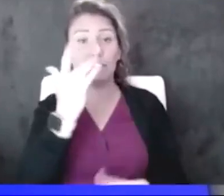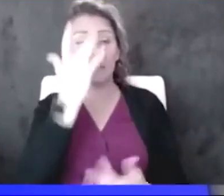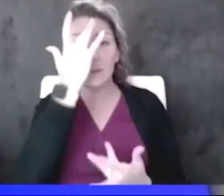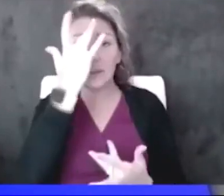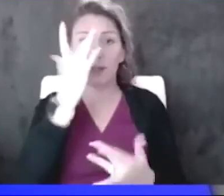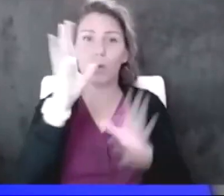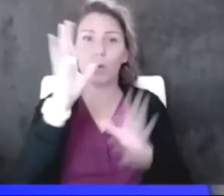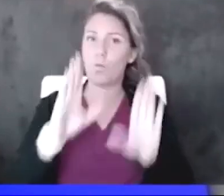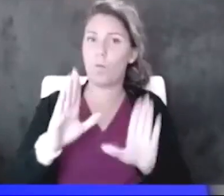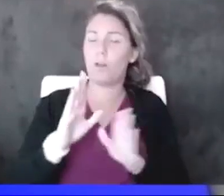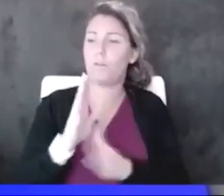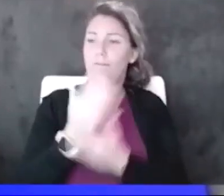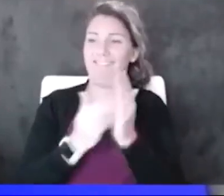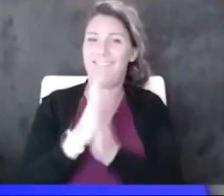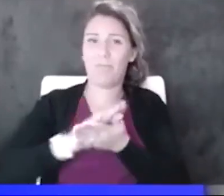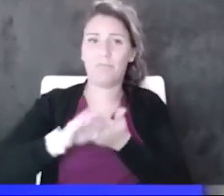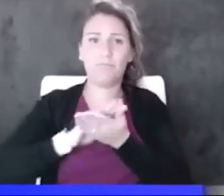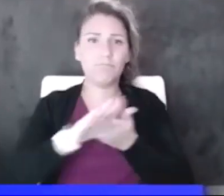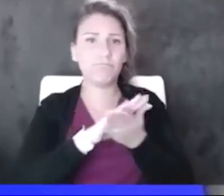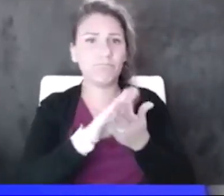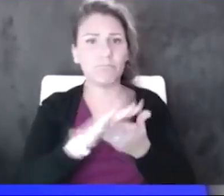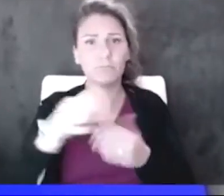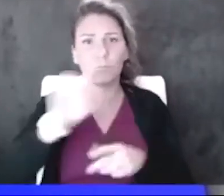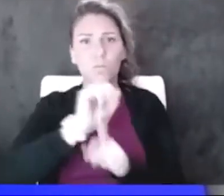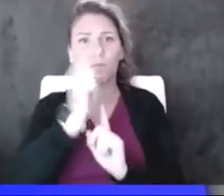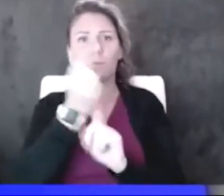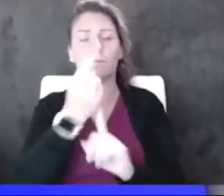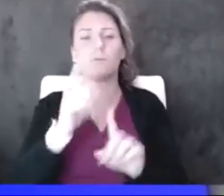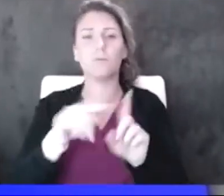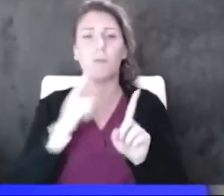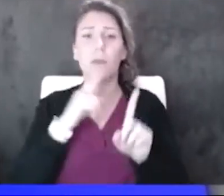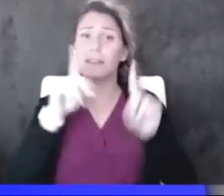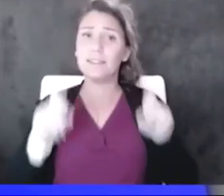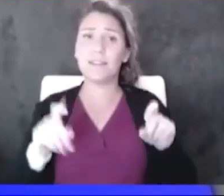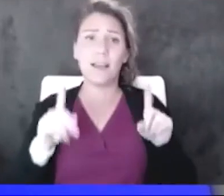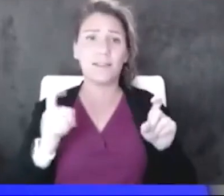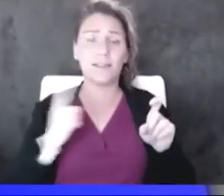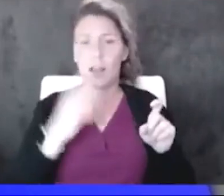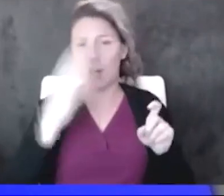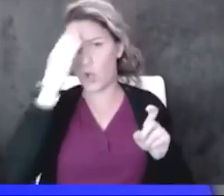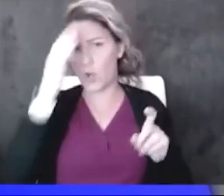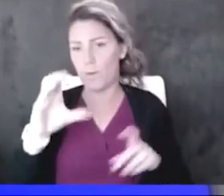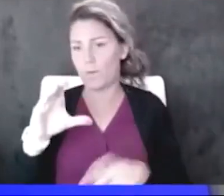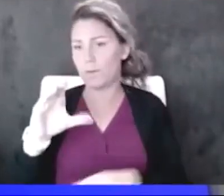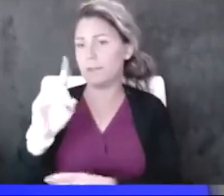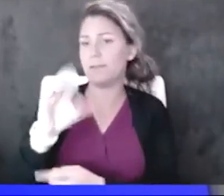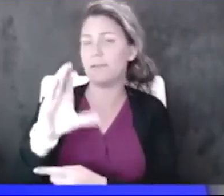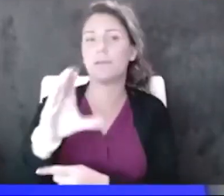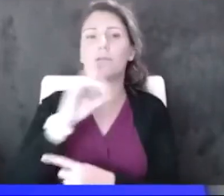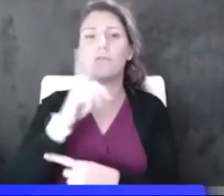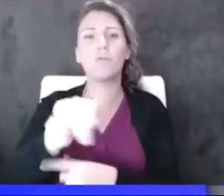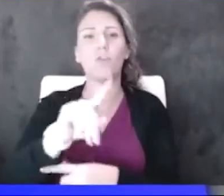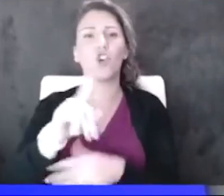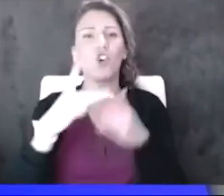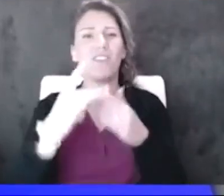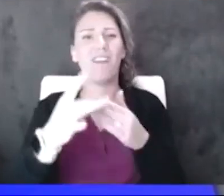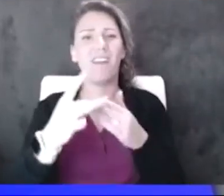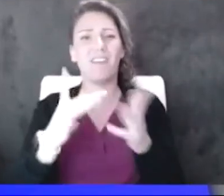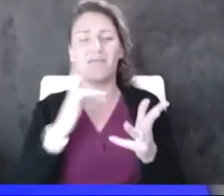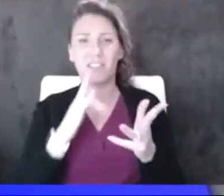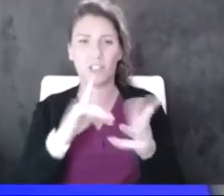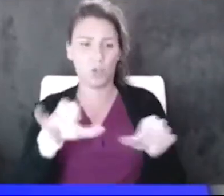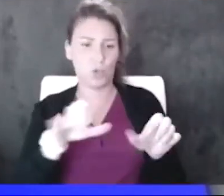in those settings. But I do think that testing, and I know there's been some CDC guidance on this in some schools that they're doing testing, especially